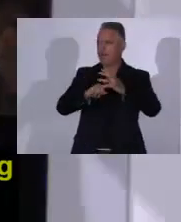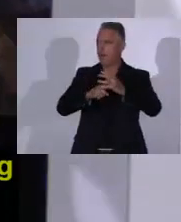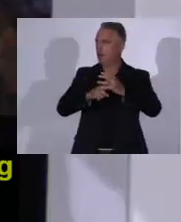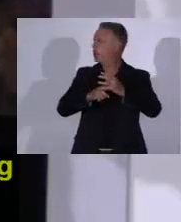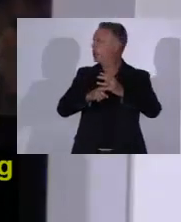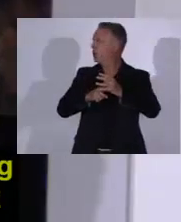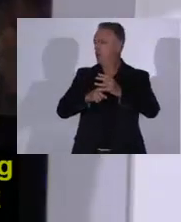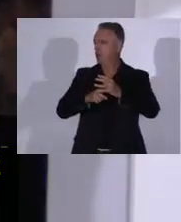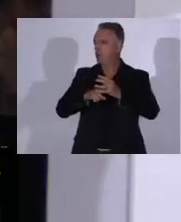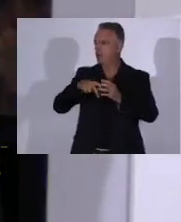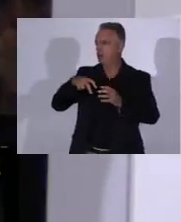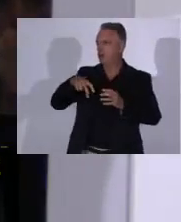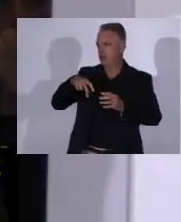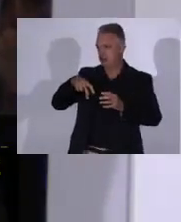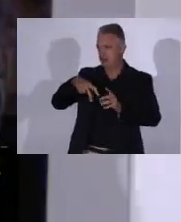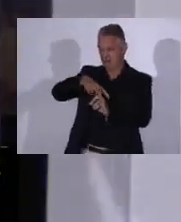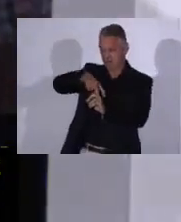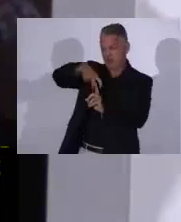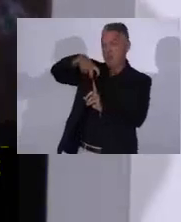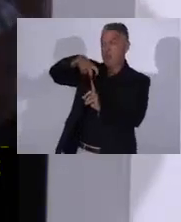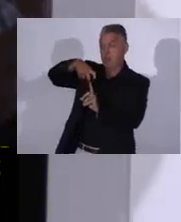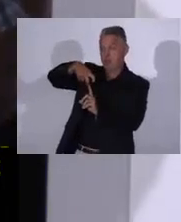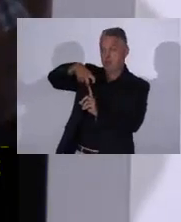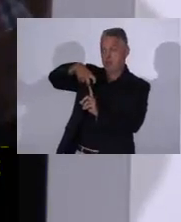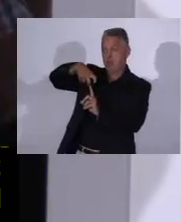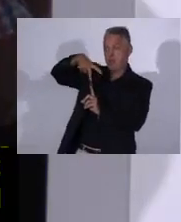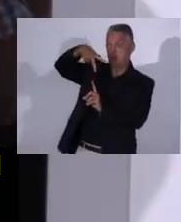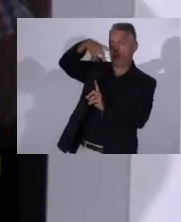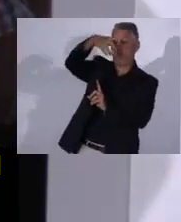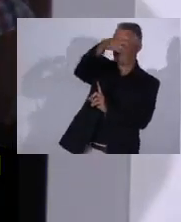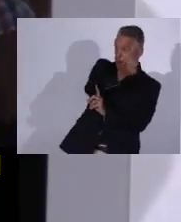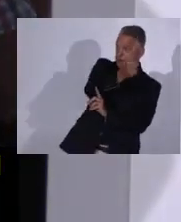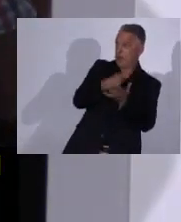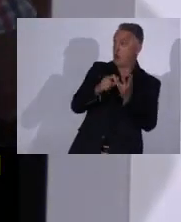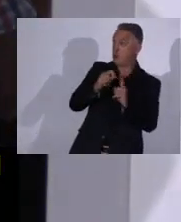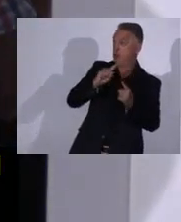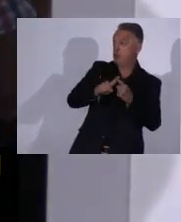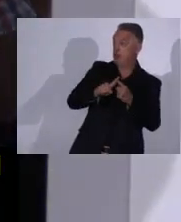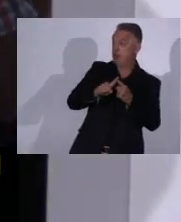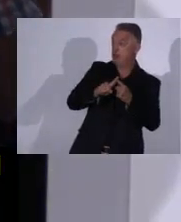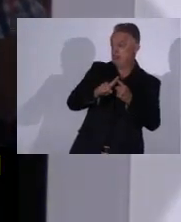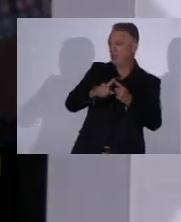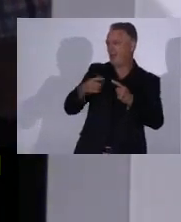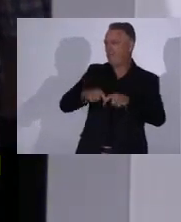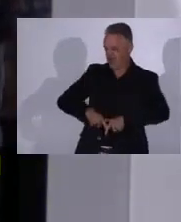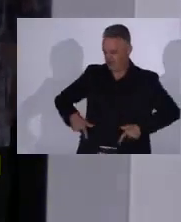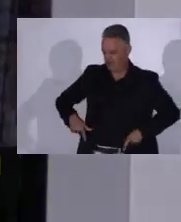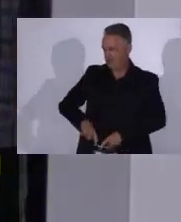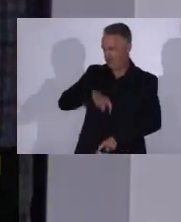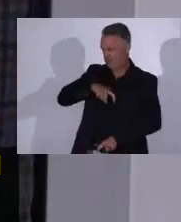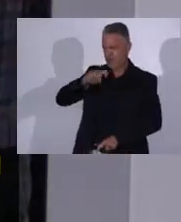and you've got to leap off that pole and touch the ball. Obviously, you're in a harness and a rope set up so you don't fall to your death.